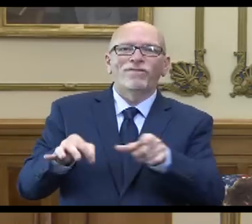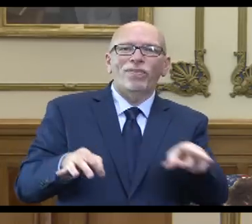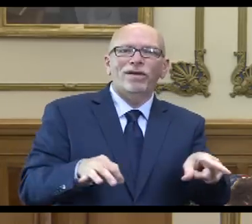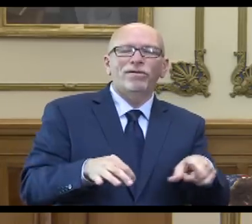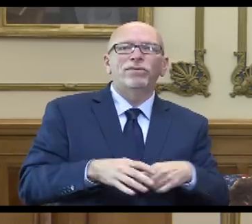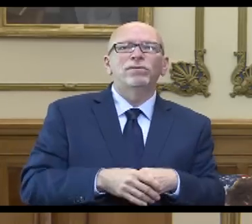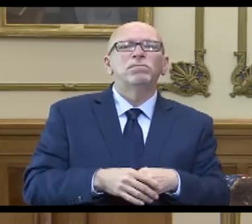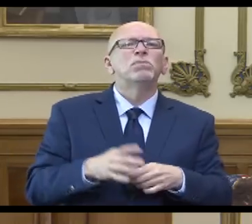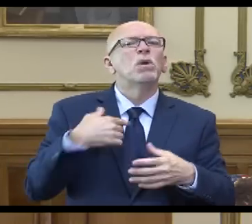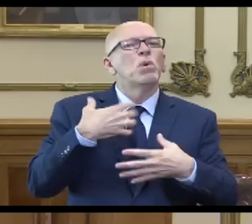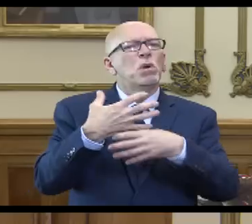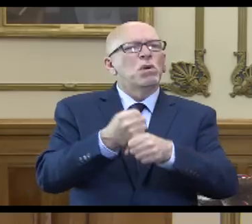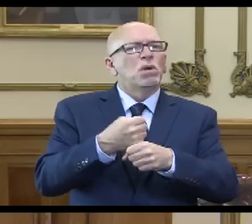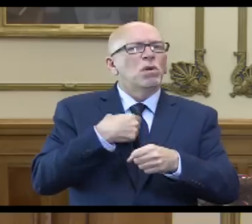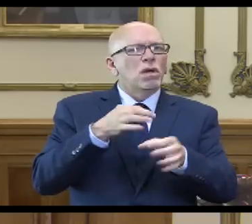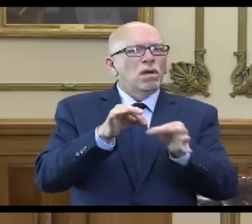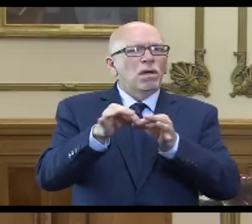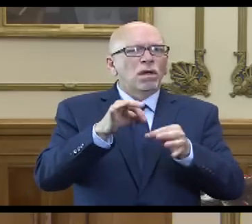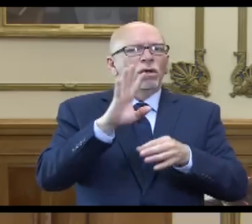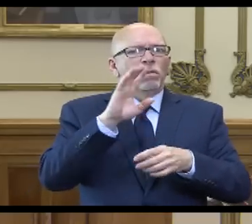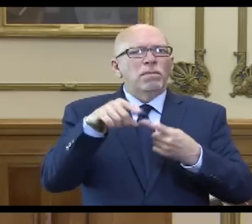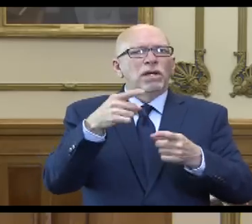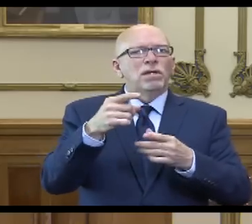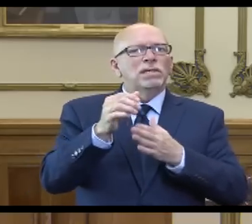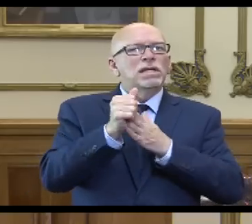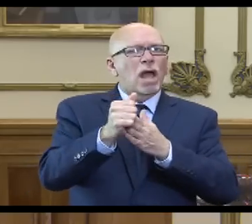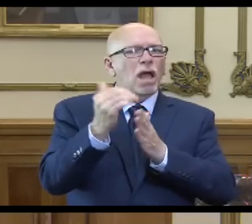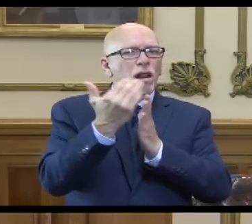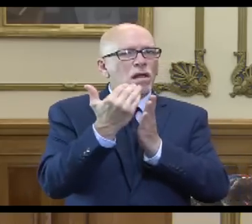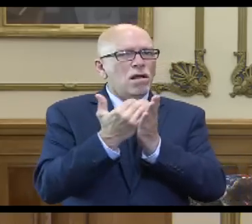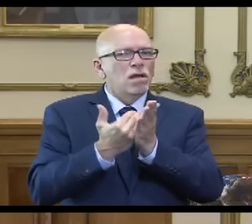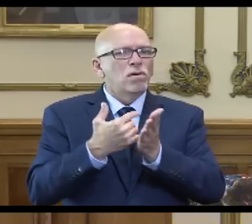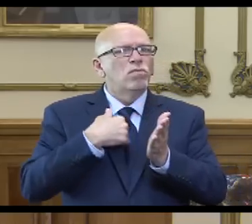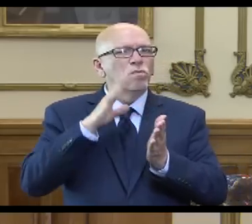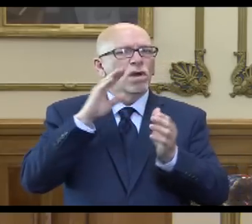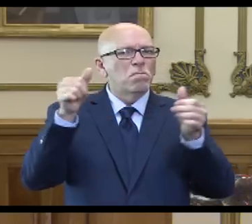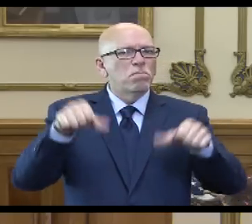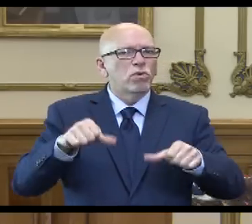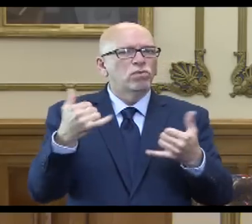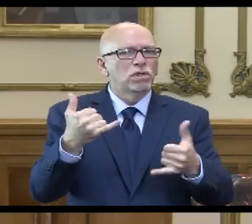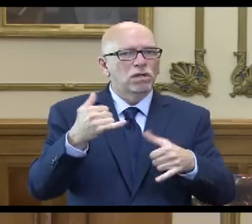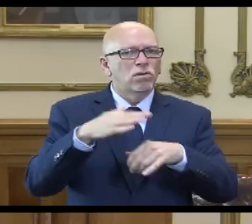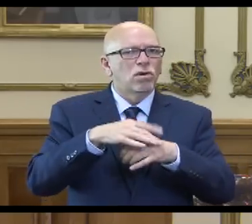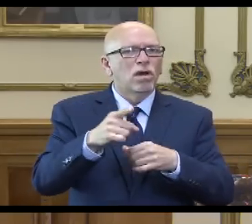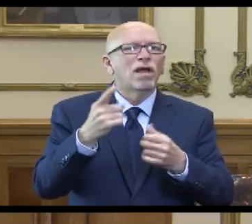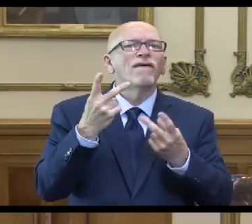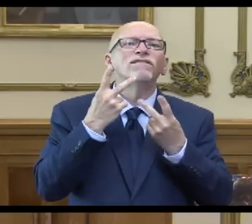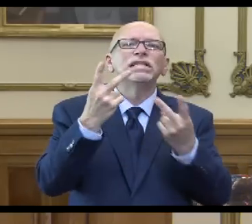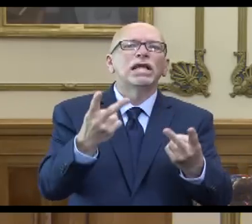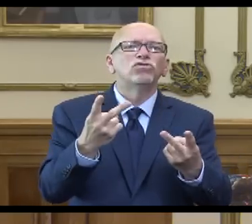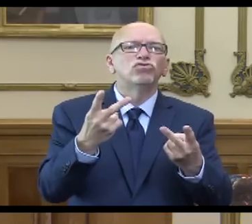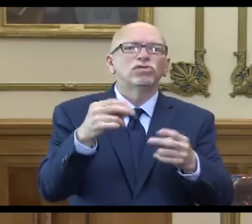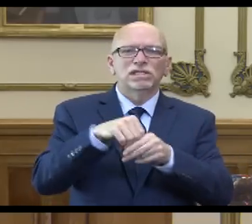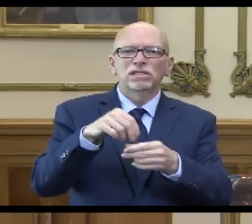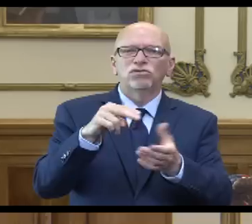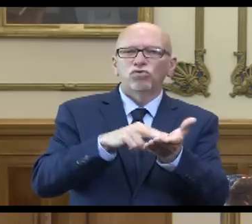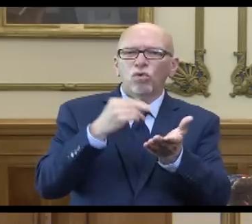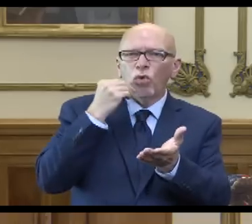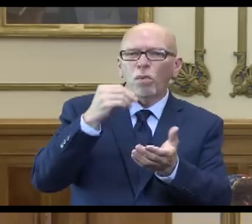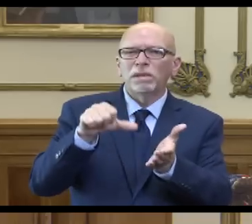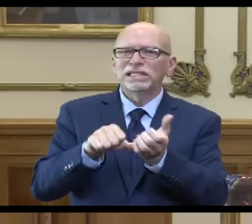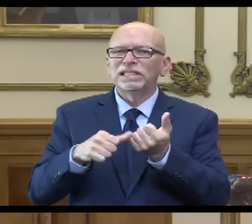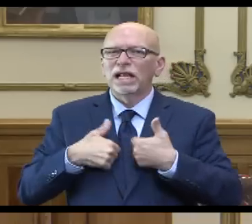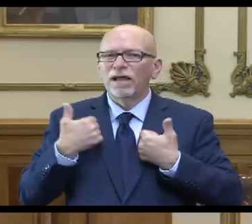talk just briefly about some new guidelines that we're going to post today on visitation in long-term care